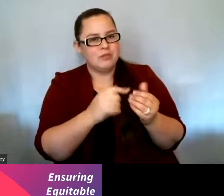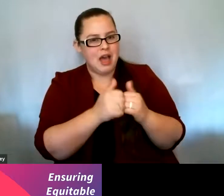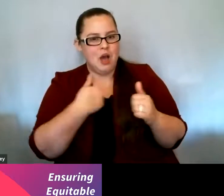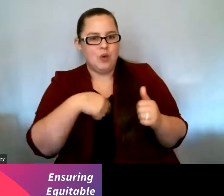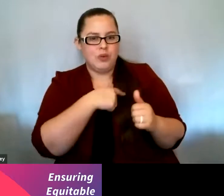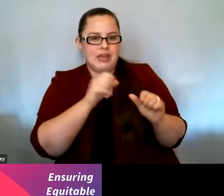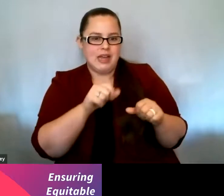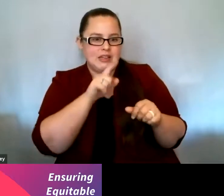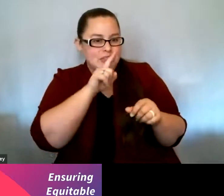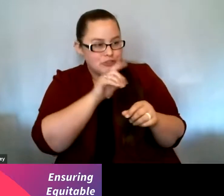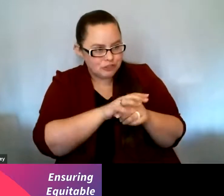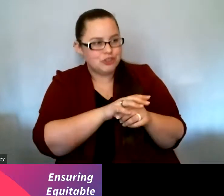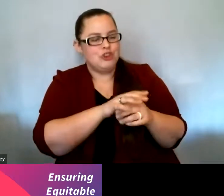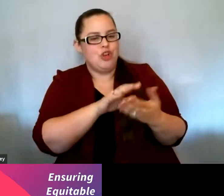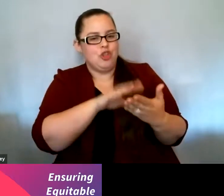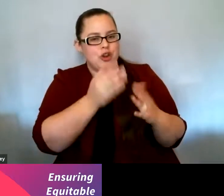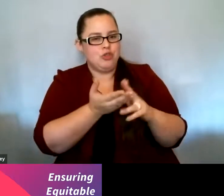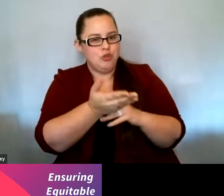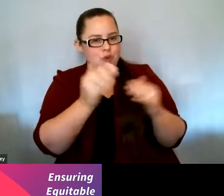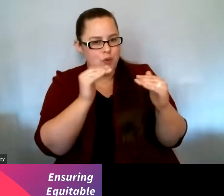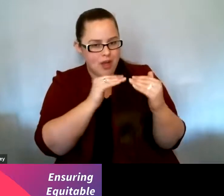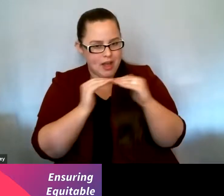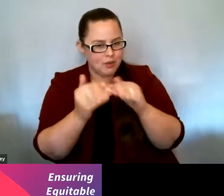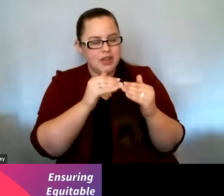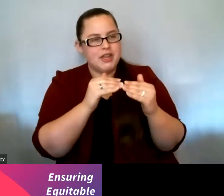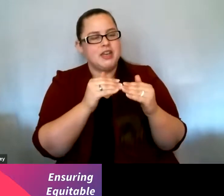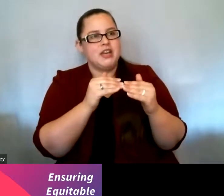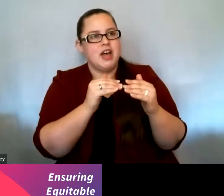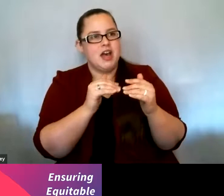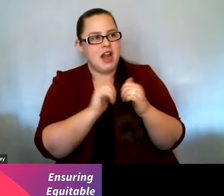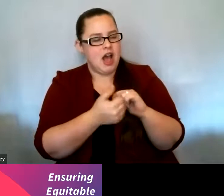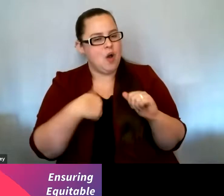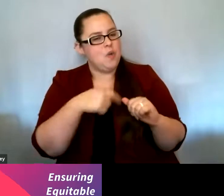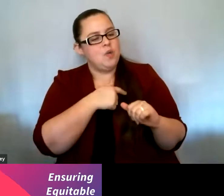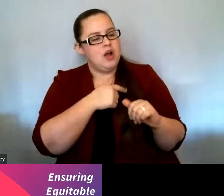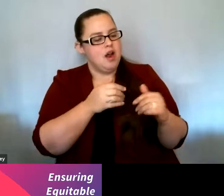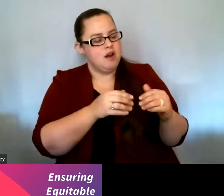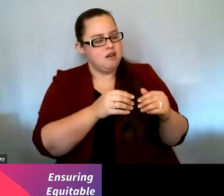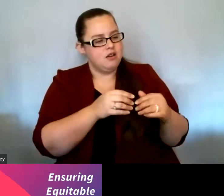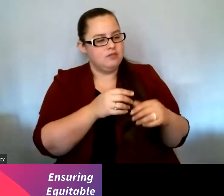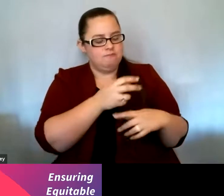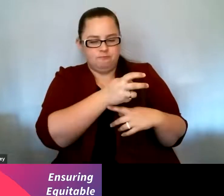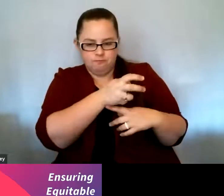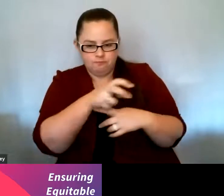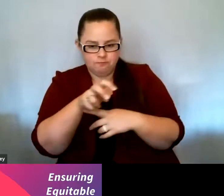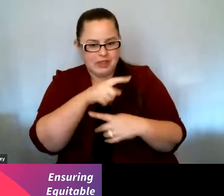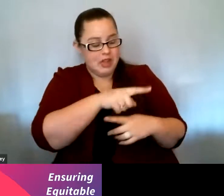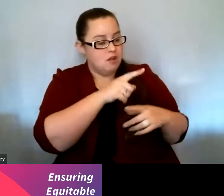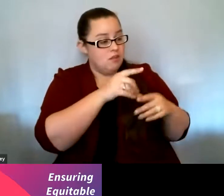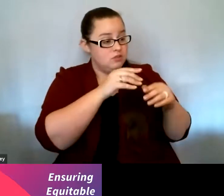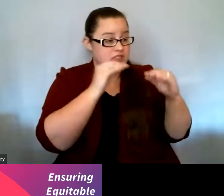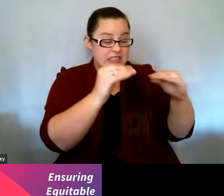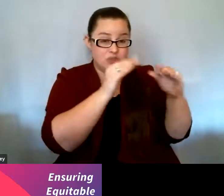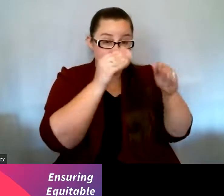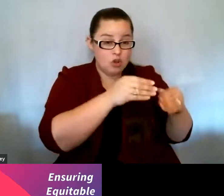can ensure learning through equity, right? And how we're moving past and we're shifting from a pedagogy of information to